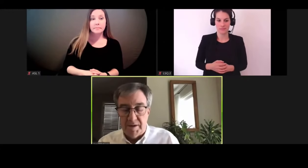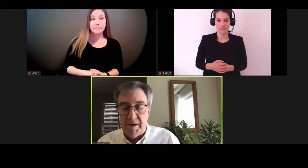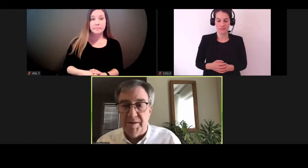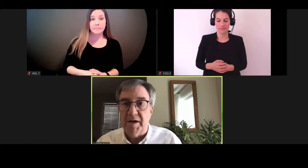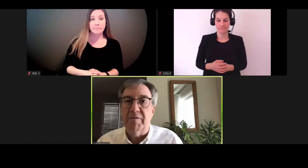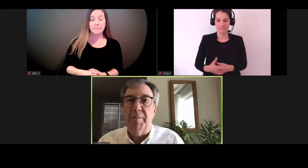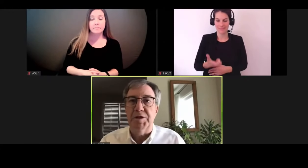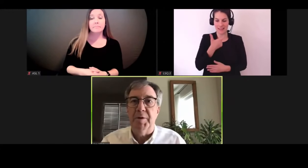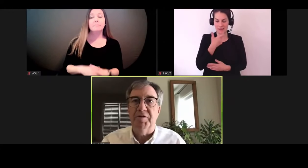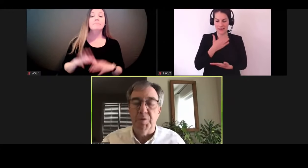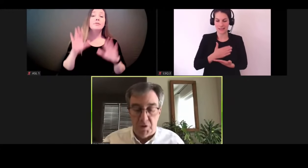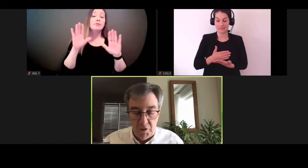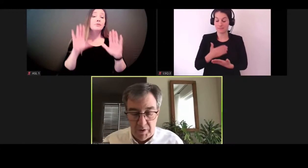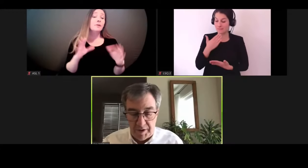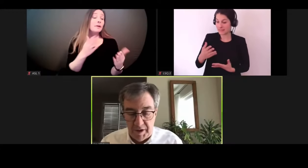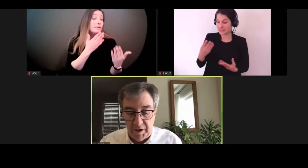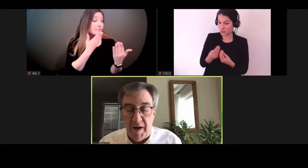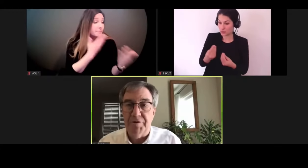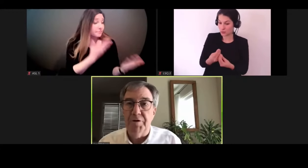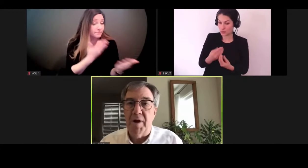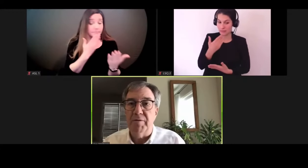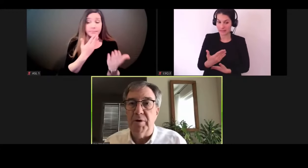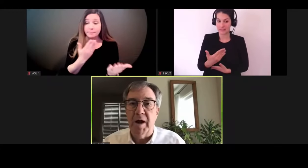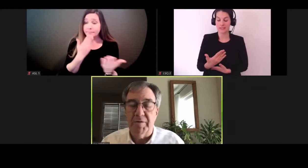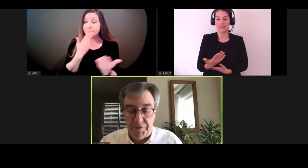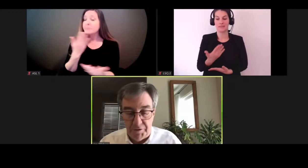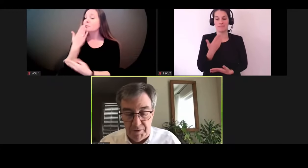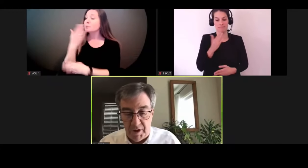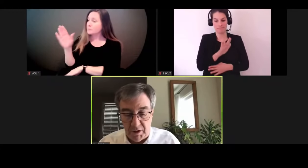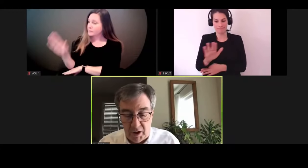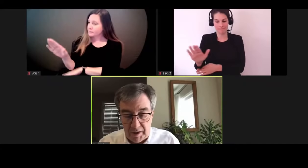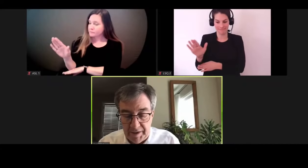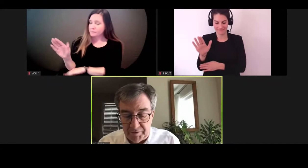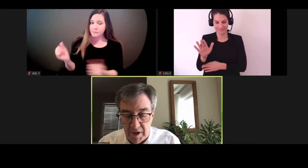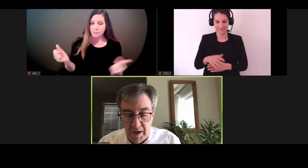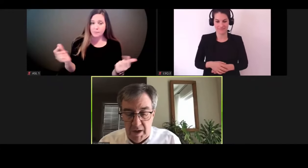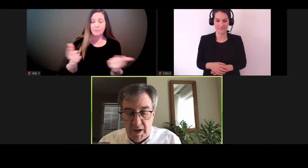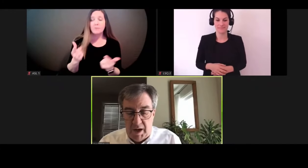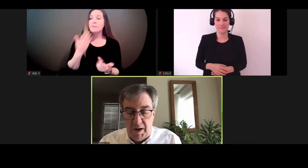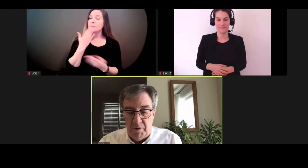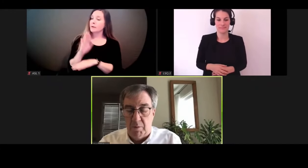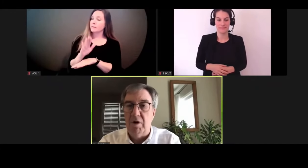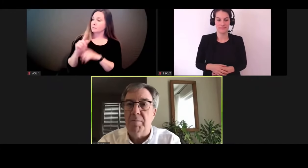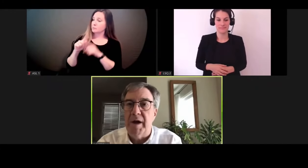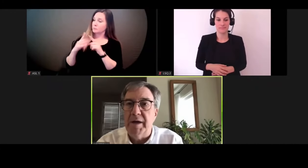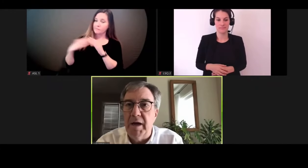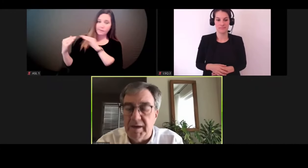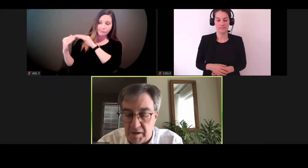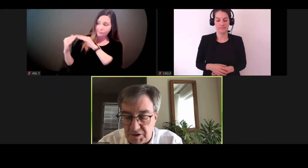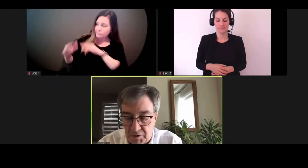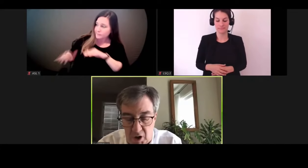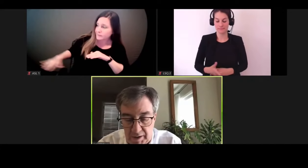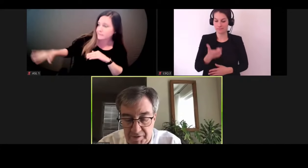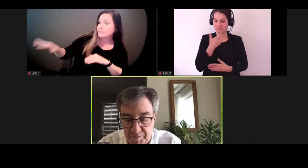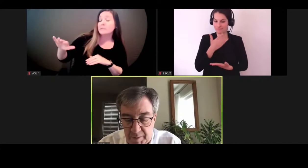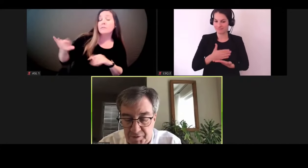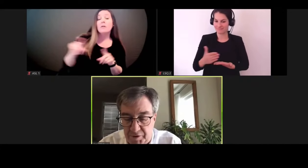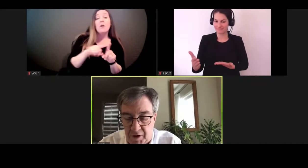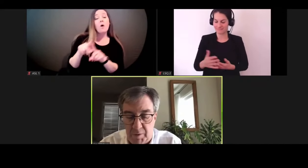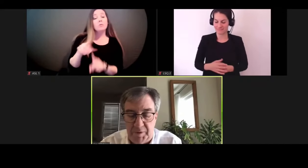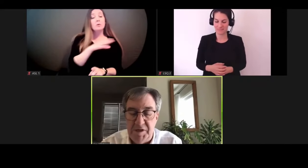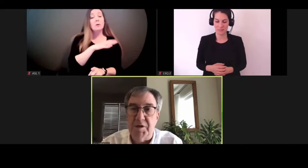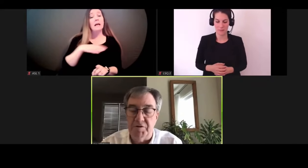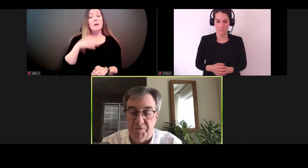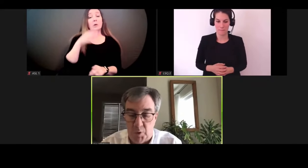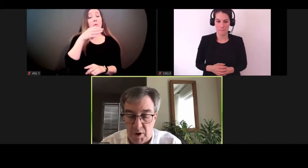Great. Thank you very much. Merci beaucoup. And good afternoon, everyone. Good afternoon, colleagues. I want to welcome my council colleagues and members of the